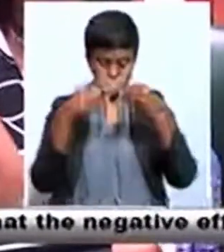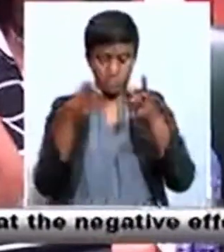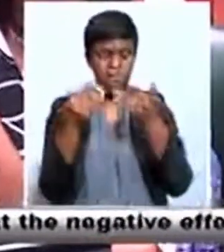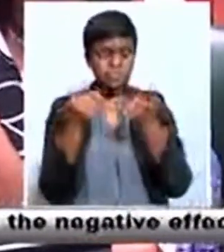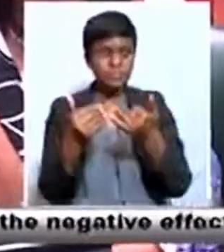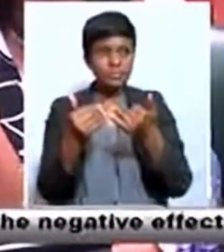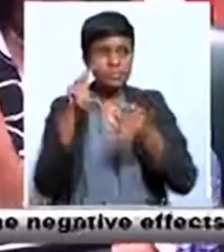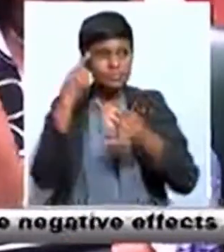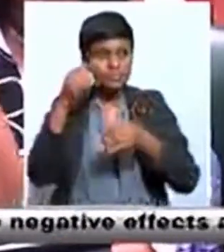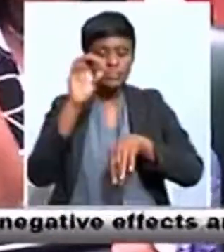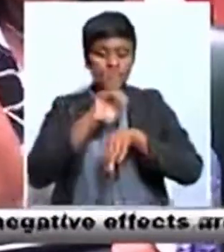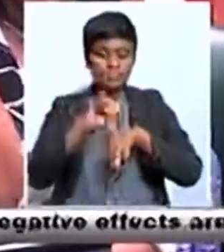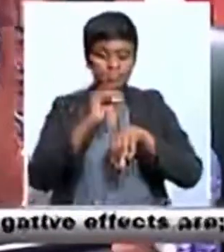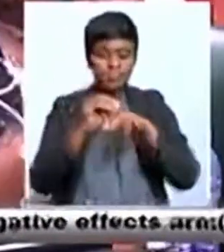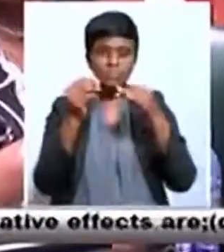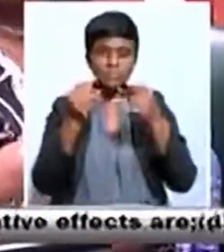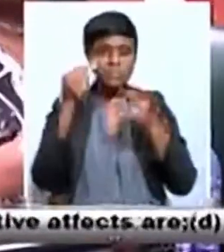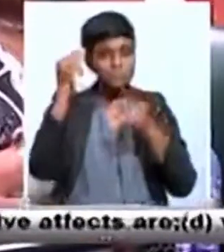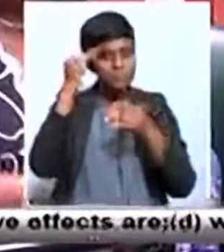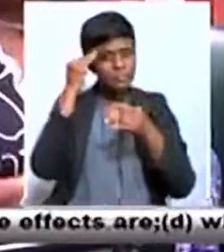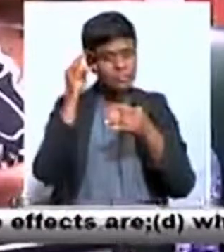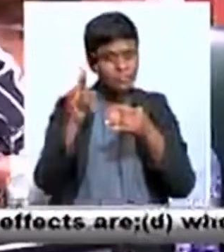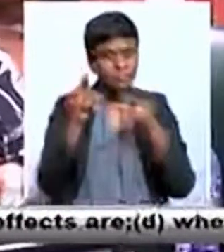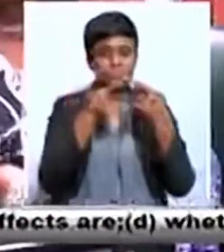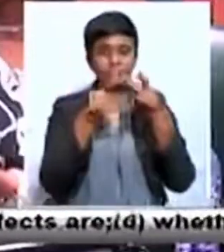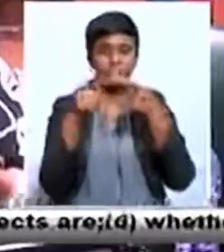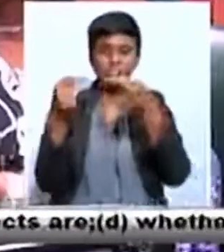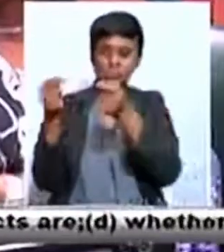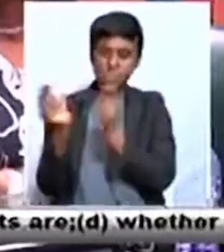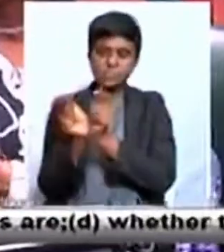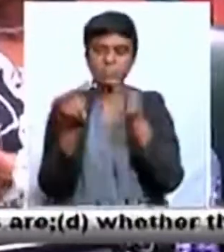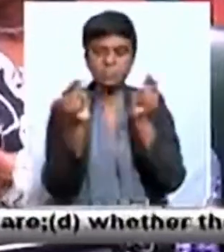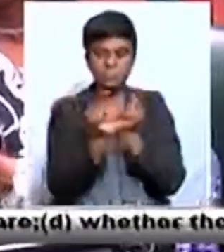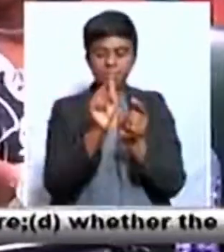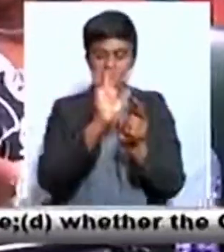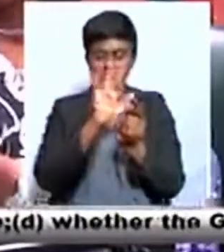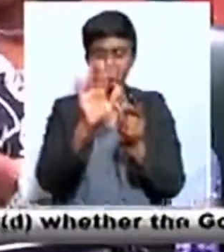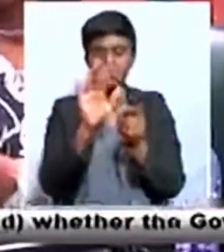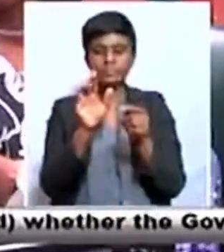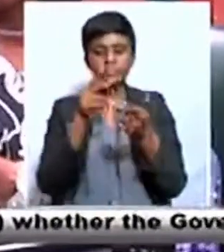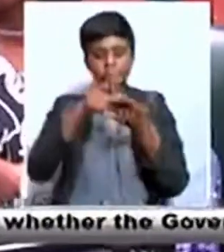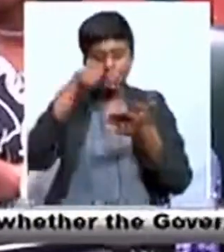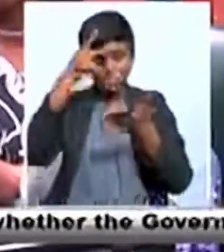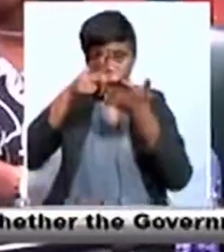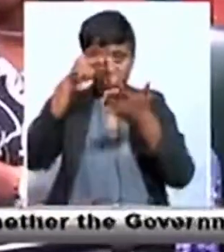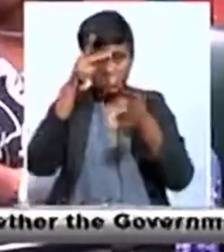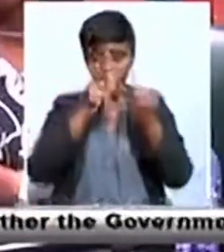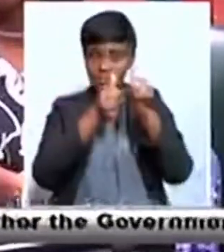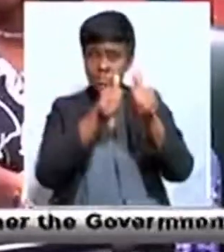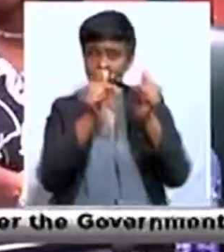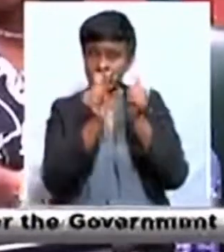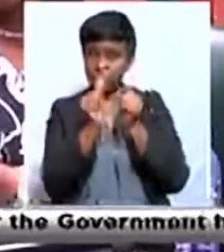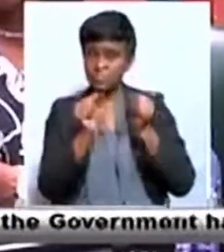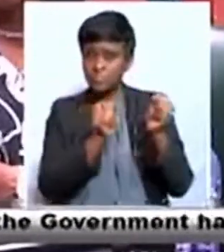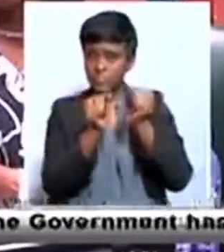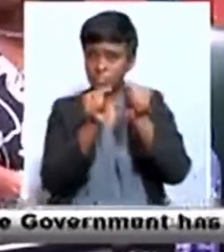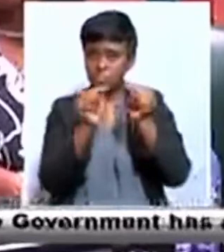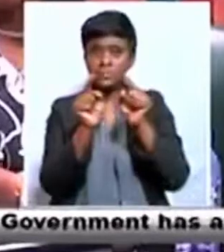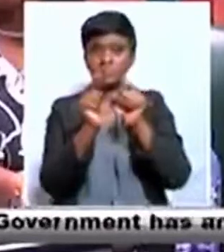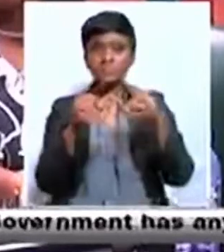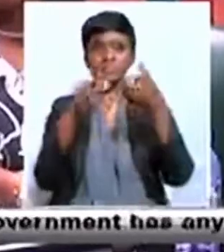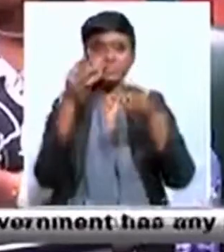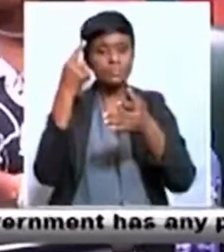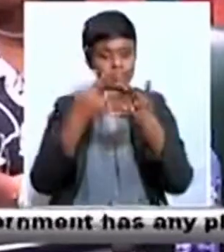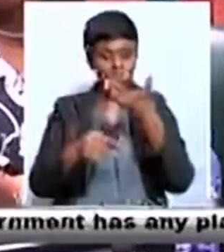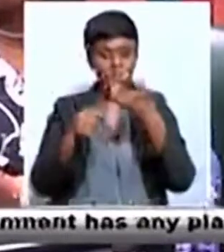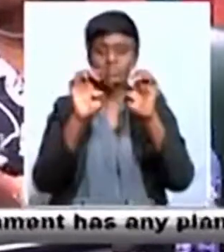for opportunity to account for different categories of candidates in accordance with the system for provision of